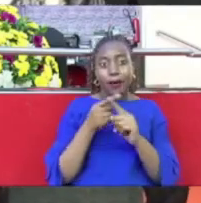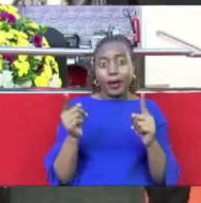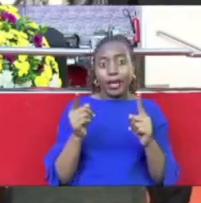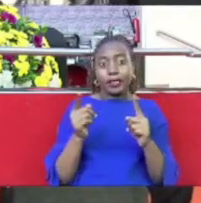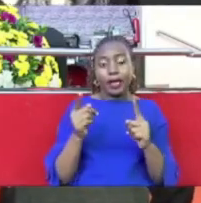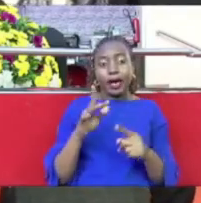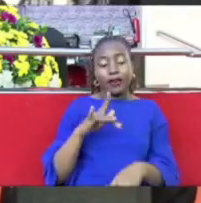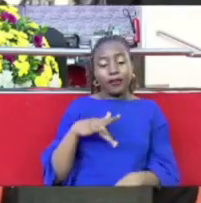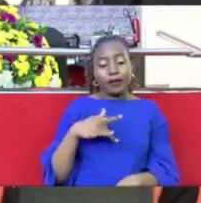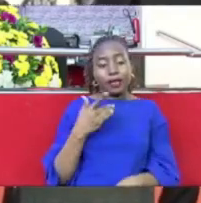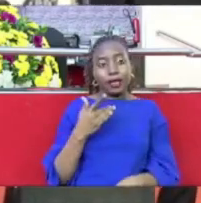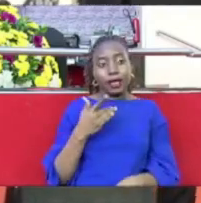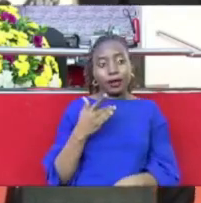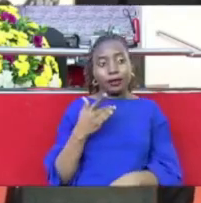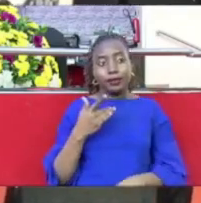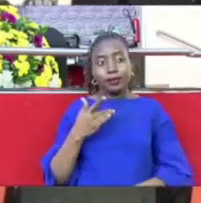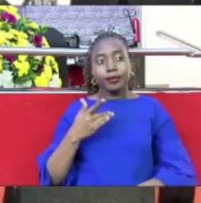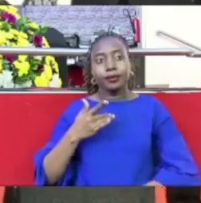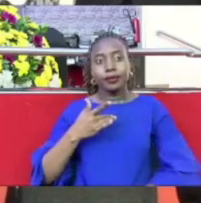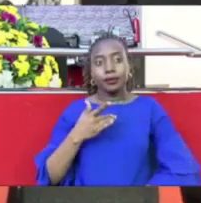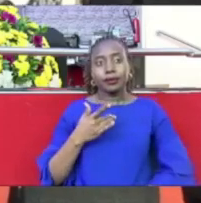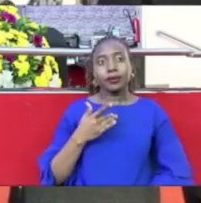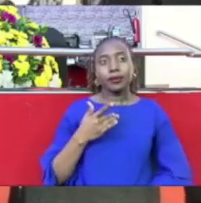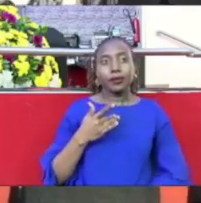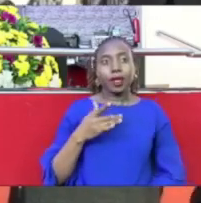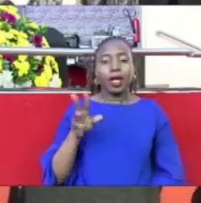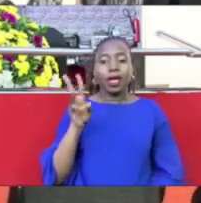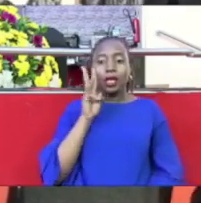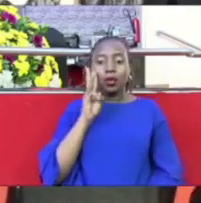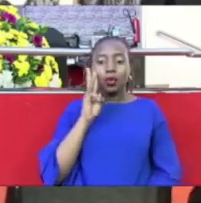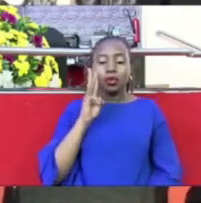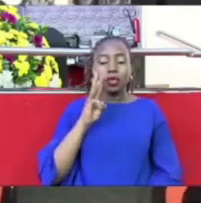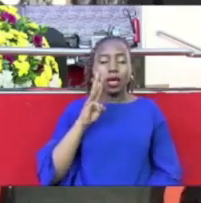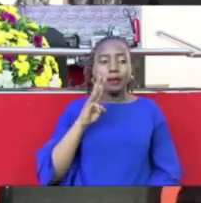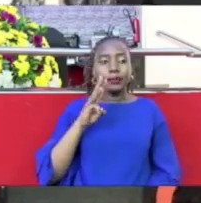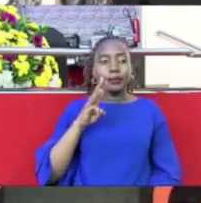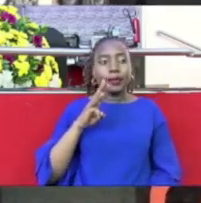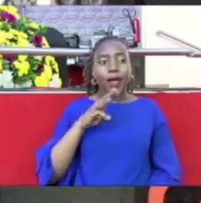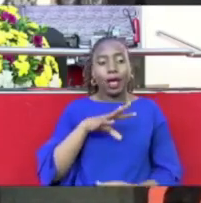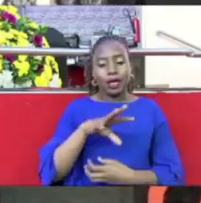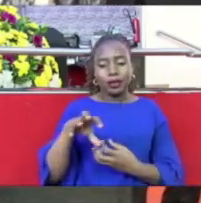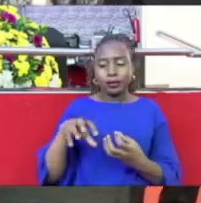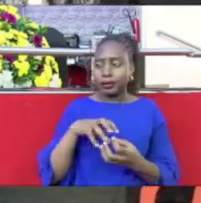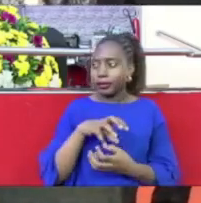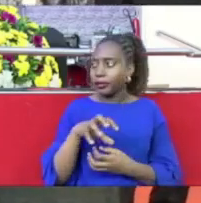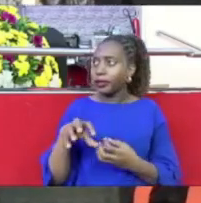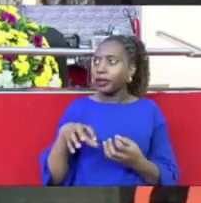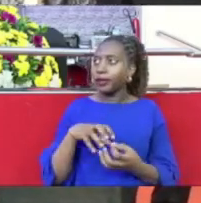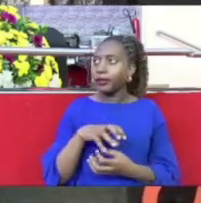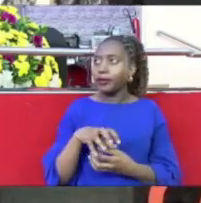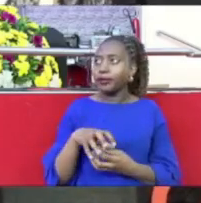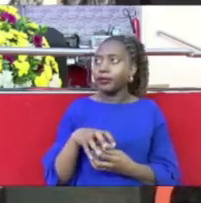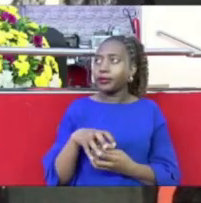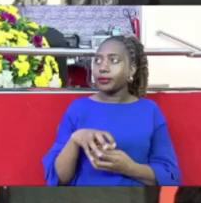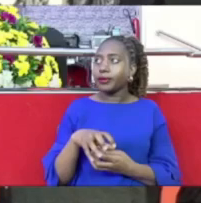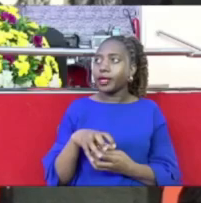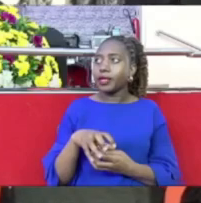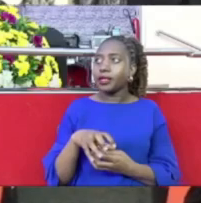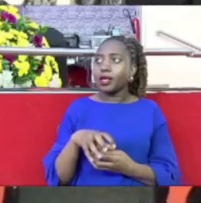has been stirred. Lakini nahisi kwamba maji yamekorogwa. For today I would want to ask the few ministry team